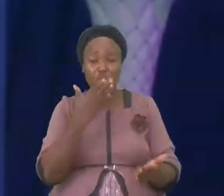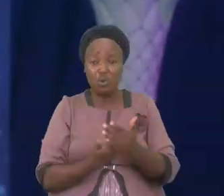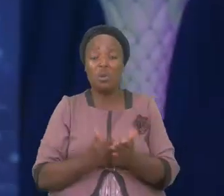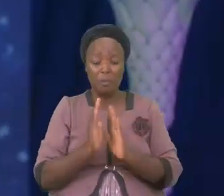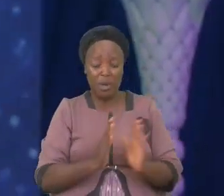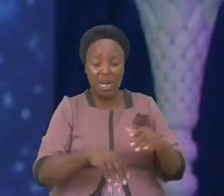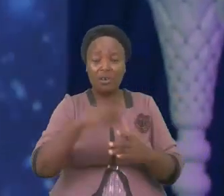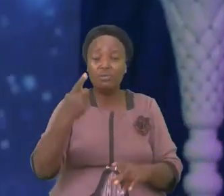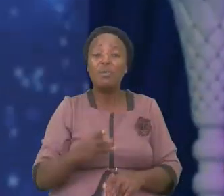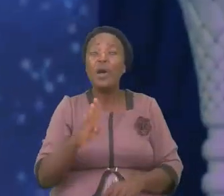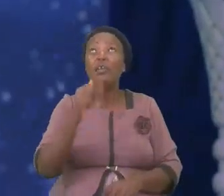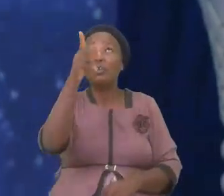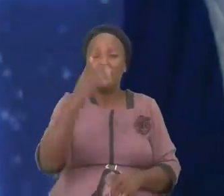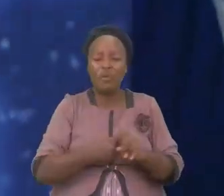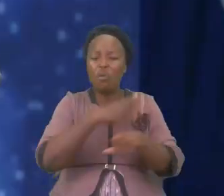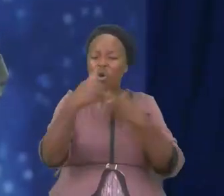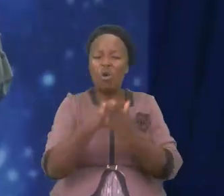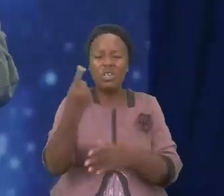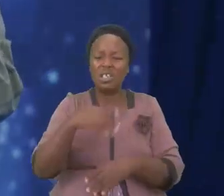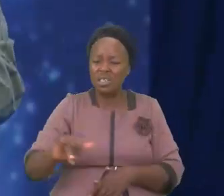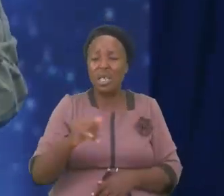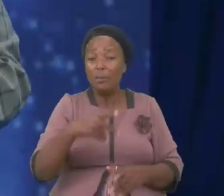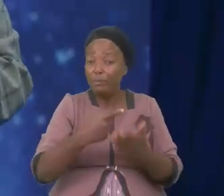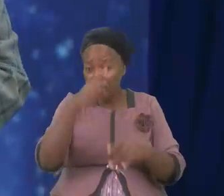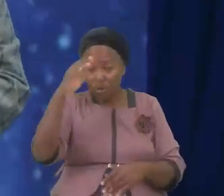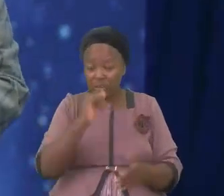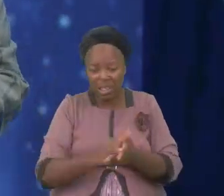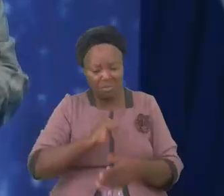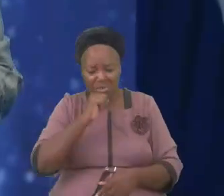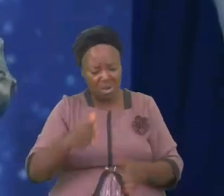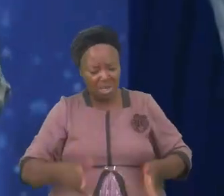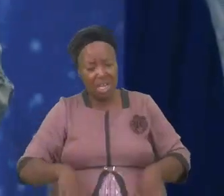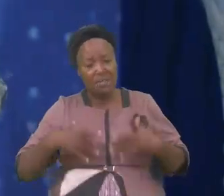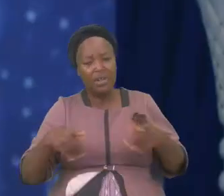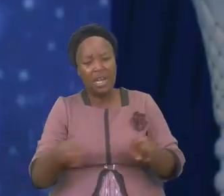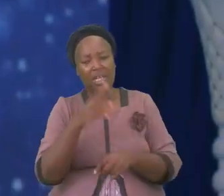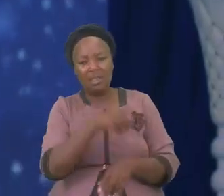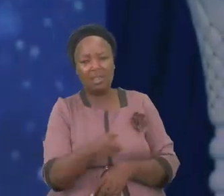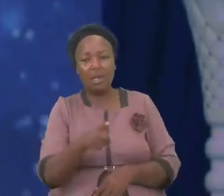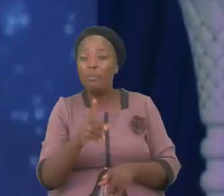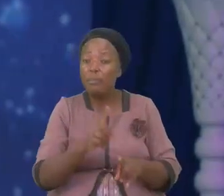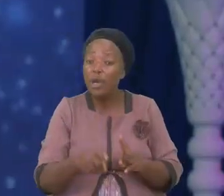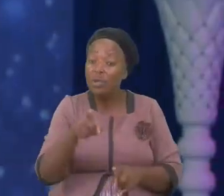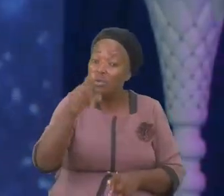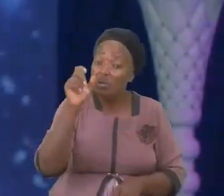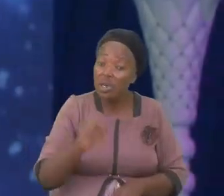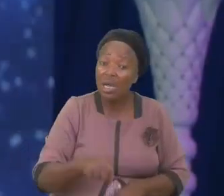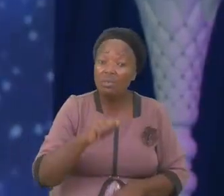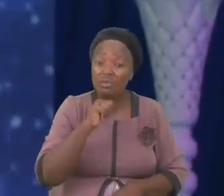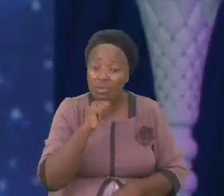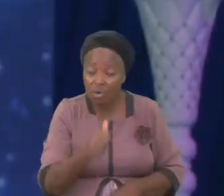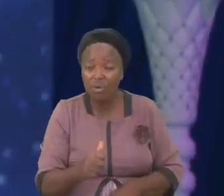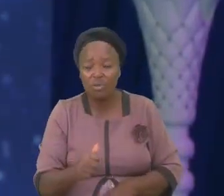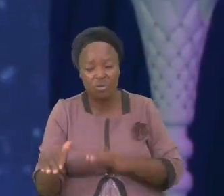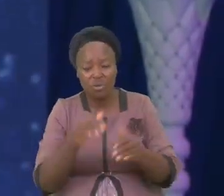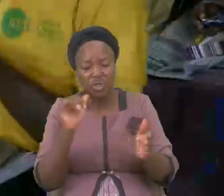going to live like them. But you cannot do that without heavenly help. Heaven's help